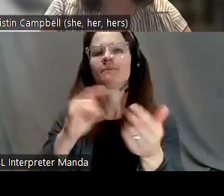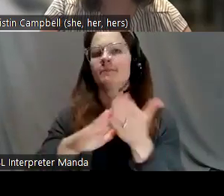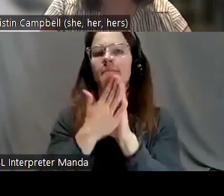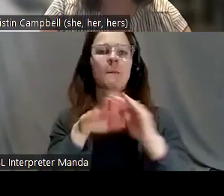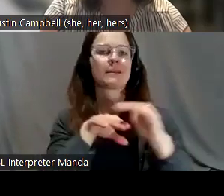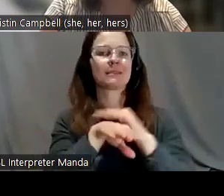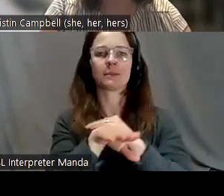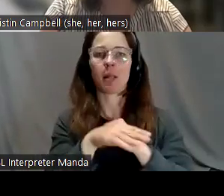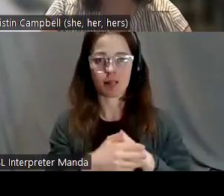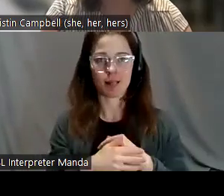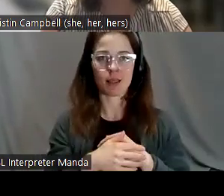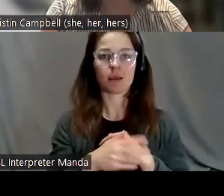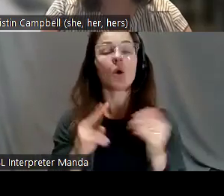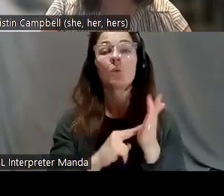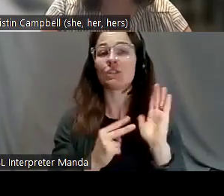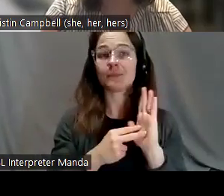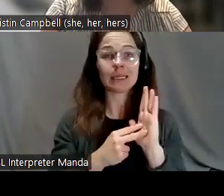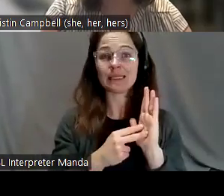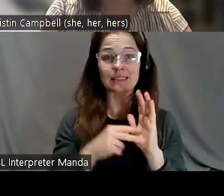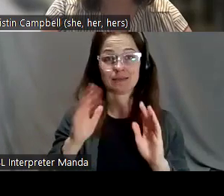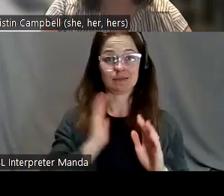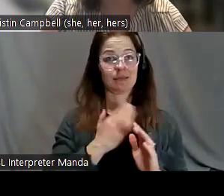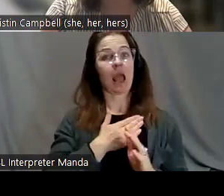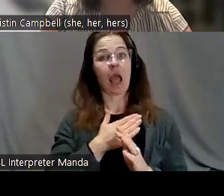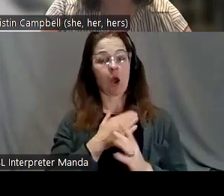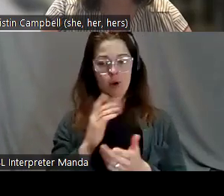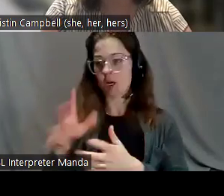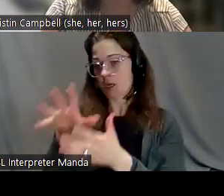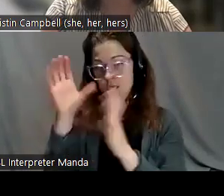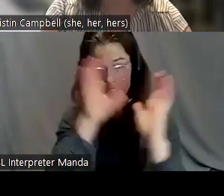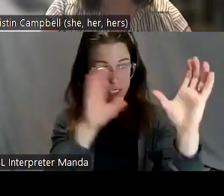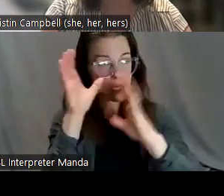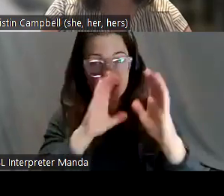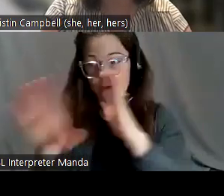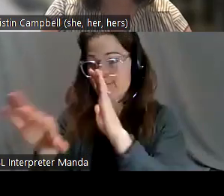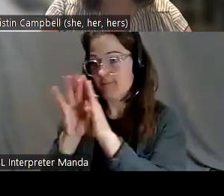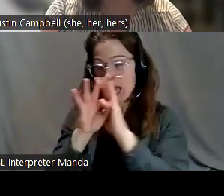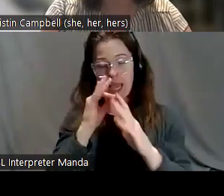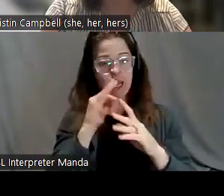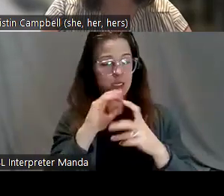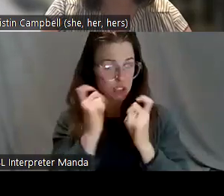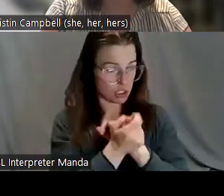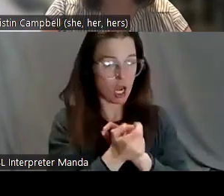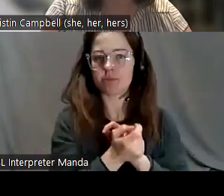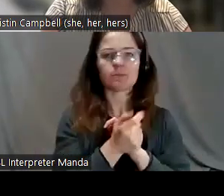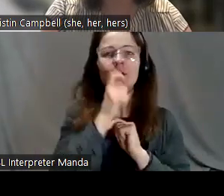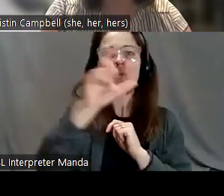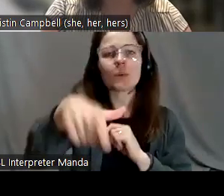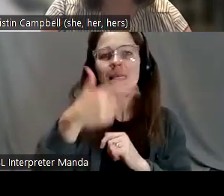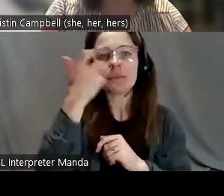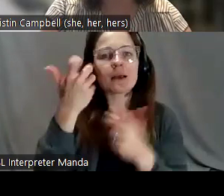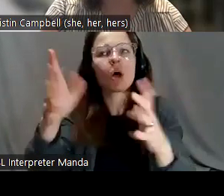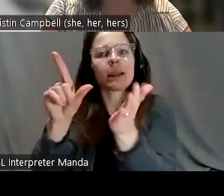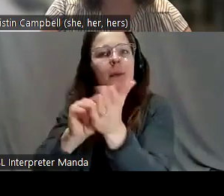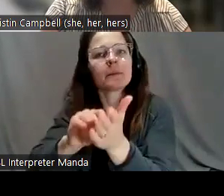to essentially eliminate the need for this type of remediation, as well as creating more